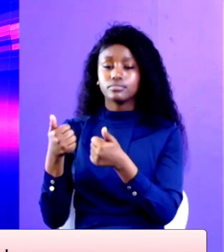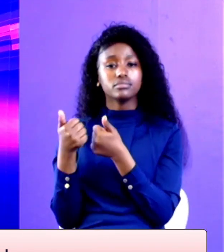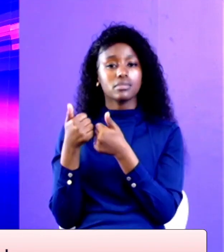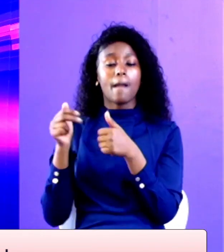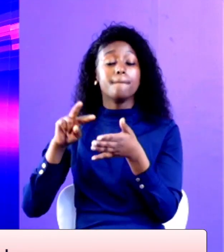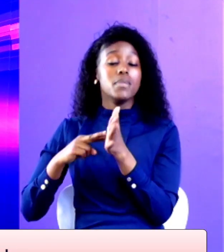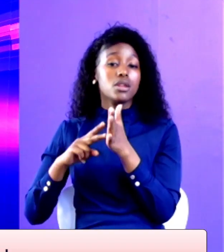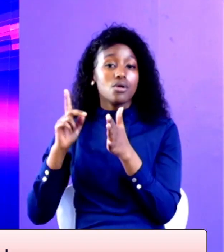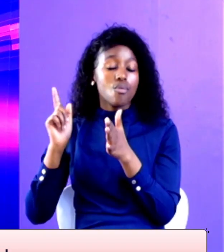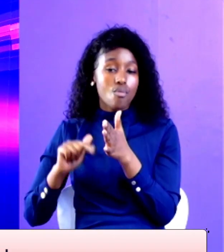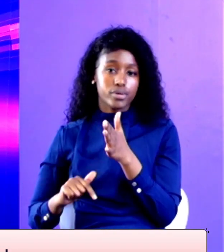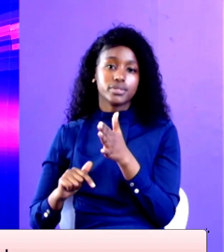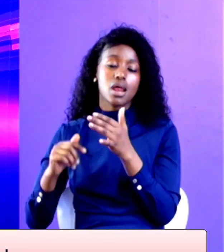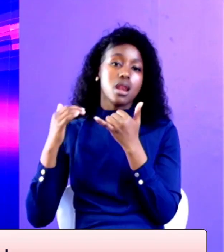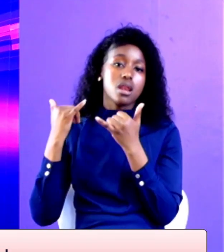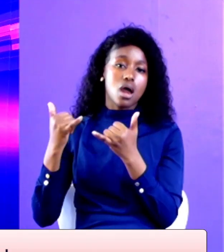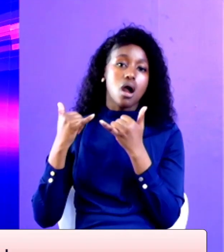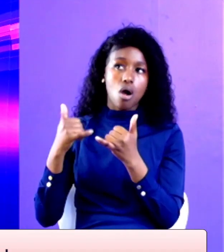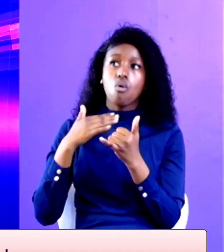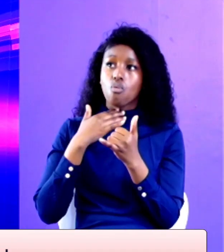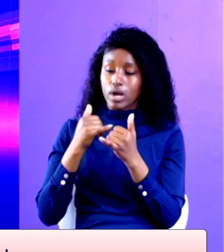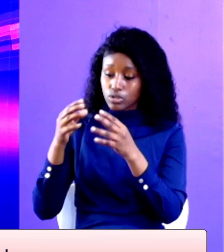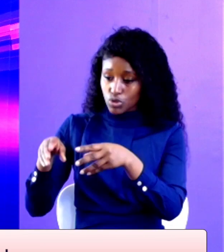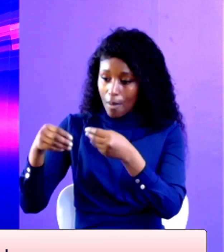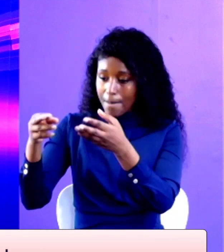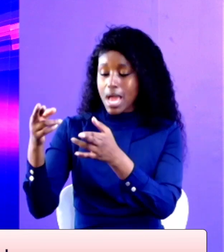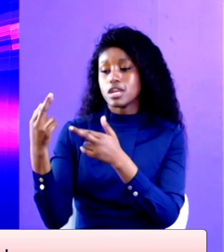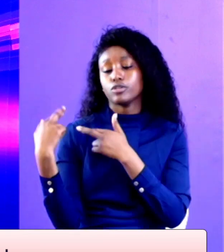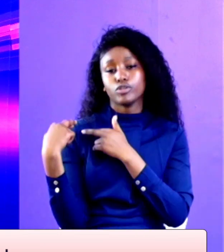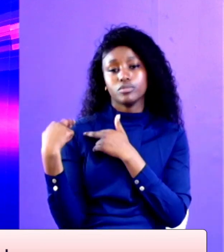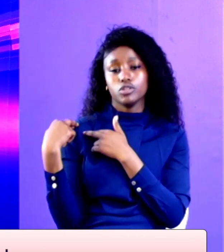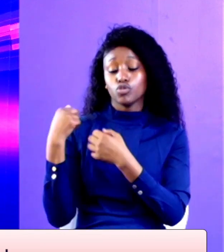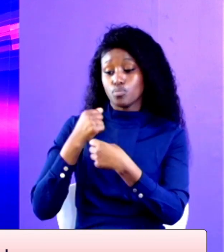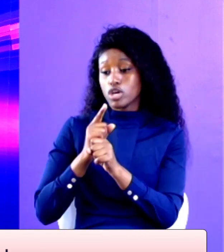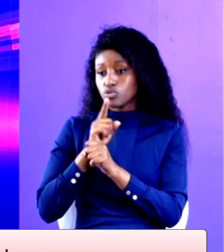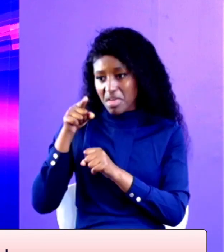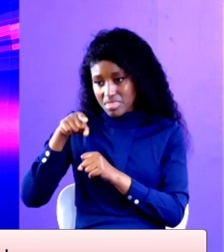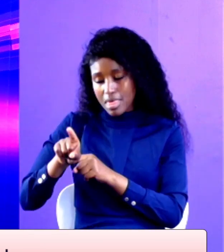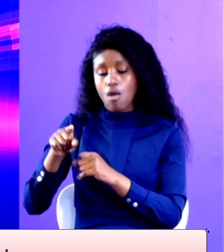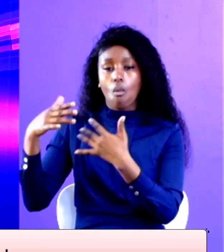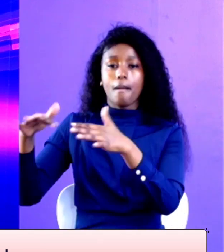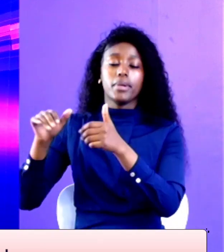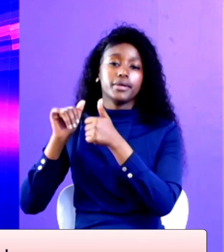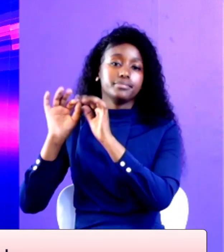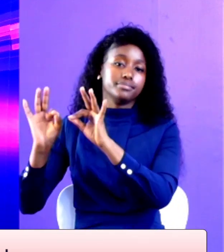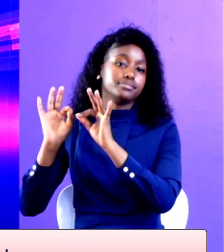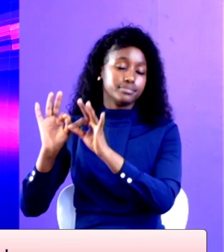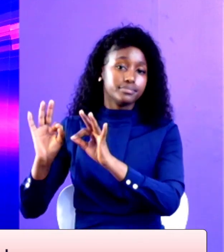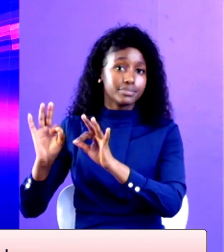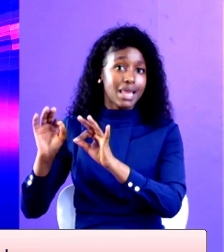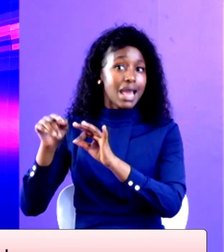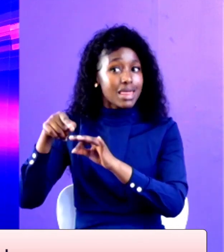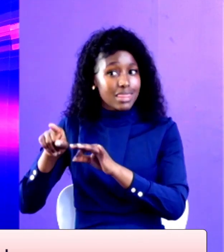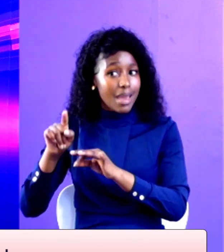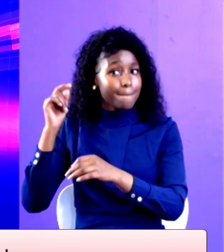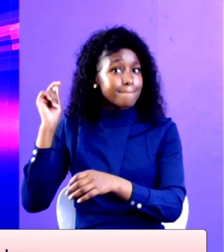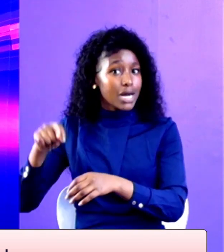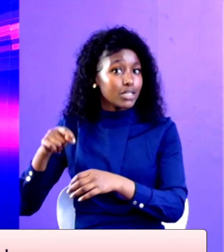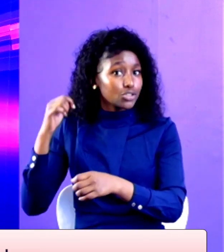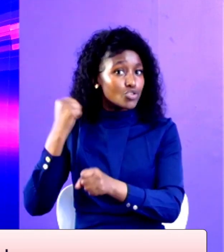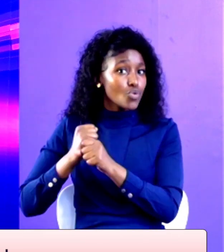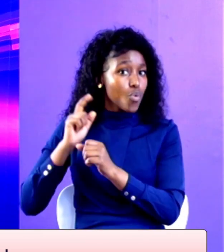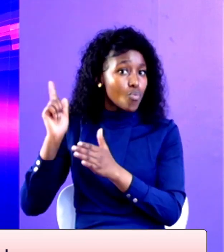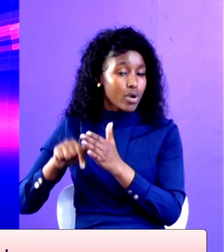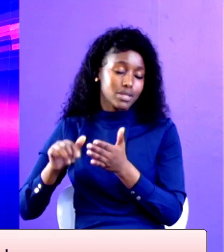So we are just leaving the team to play its part. And its part means performing. Yeah.